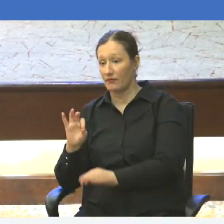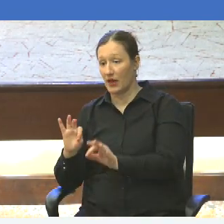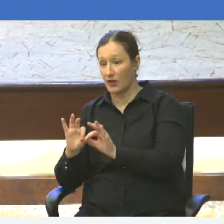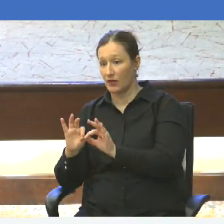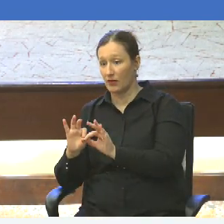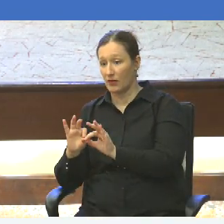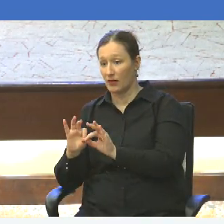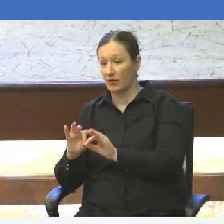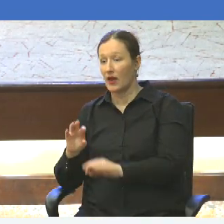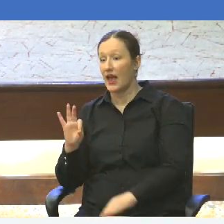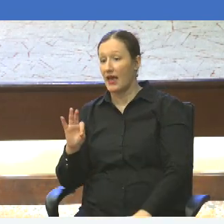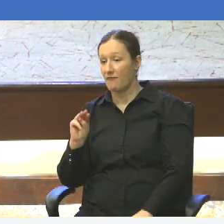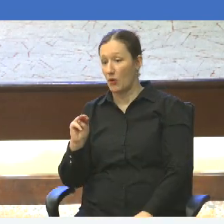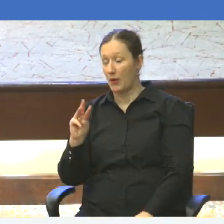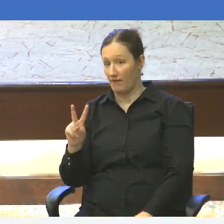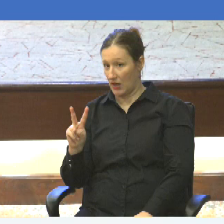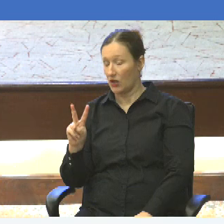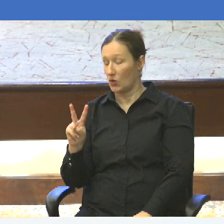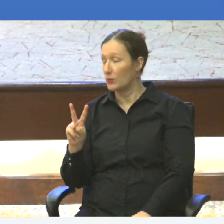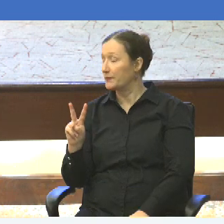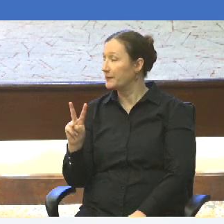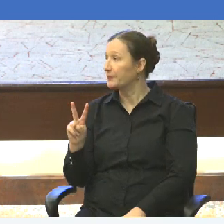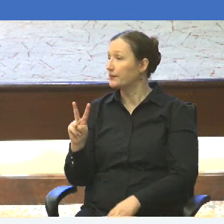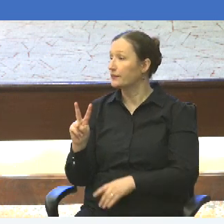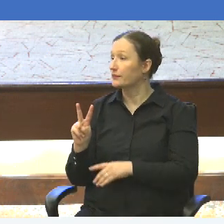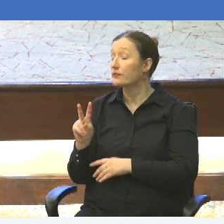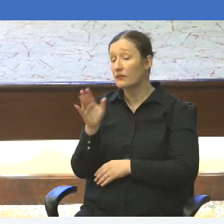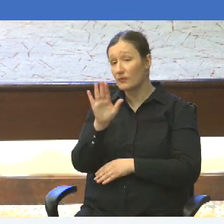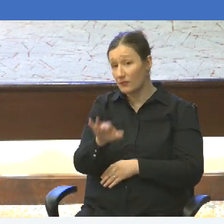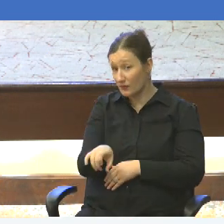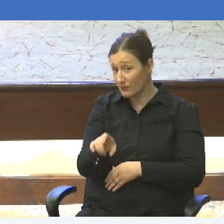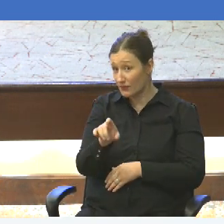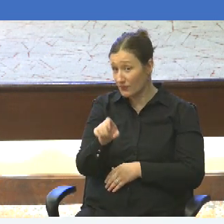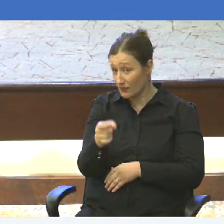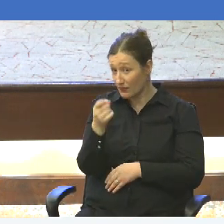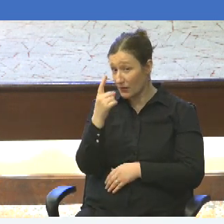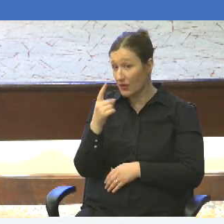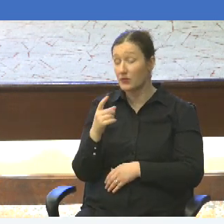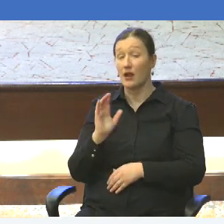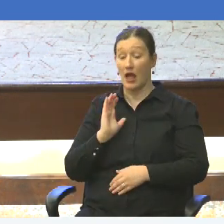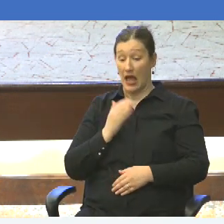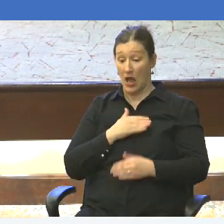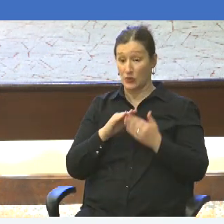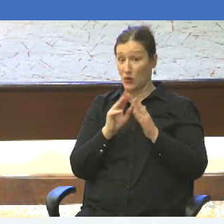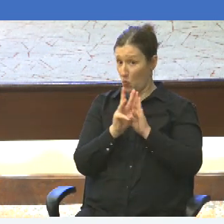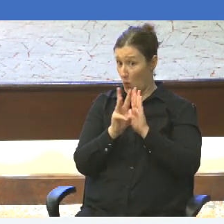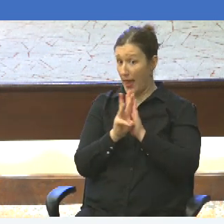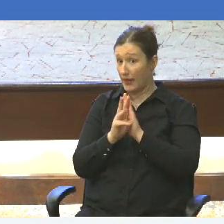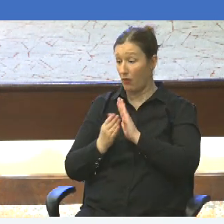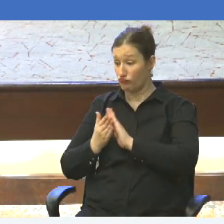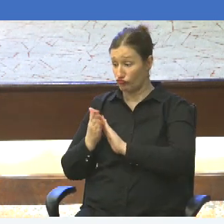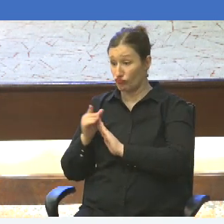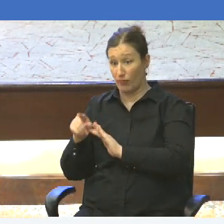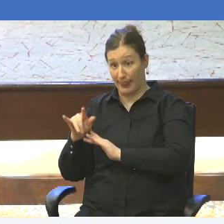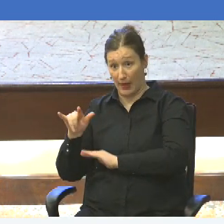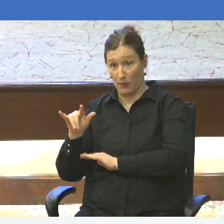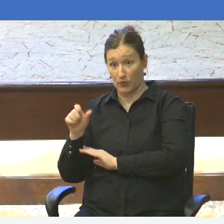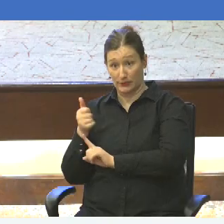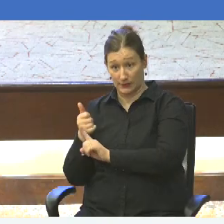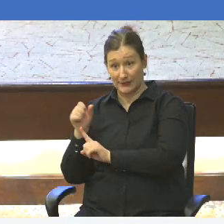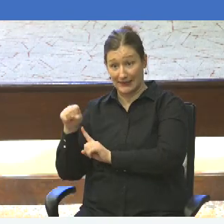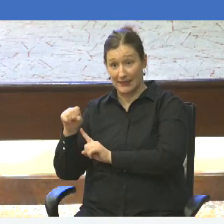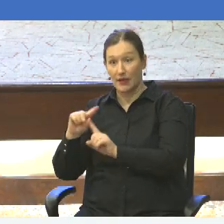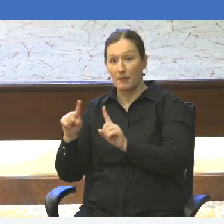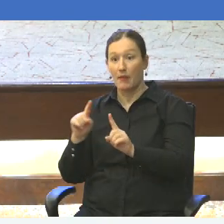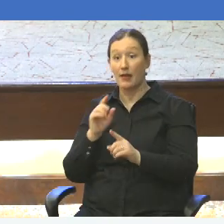with, it's important to understand that while the city is the owner-operator of the airport, unfortunately, the city doesn't have a lot of say